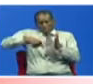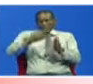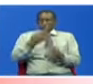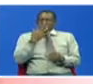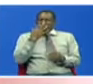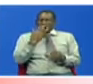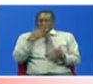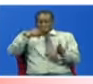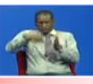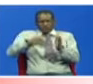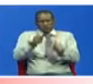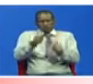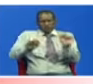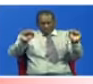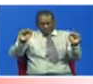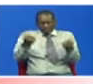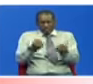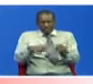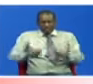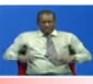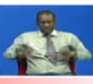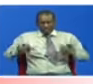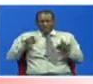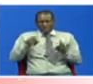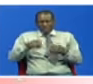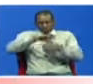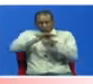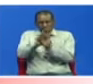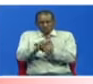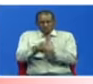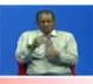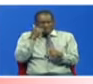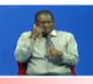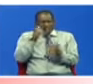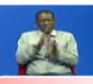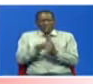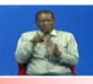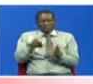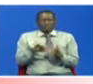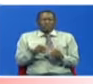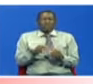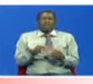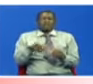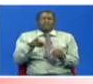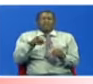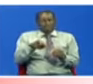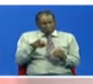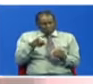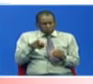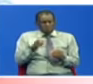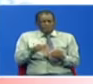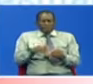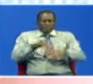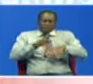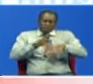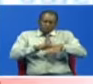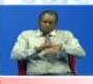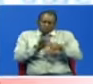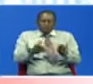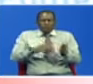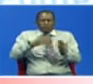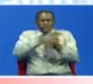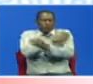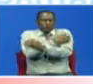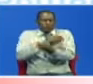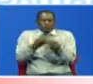will save lives during the current COVID-19 pandemic and will be a lasting legacy for hospitals around the country for years to come.